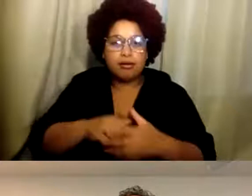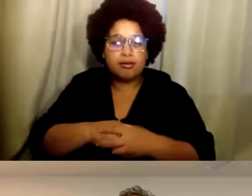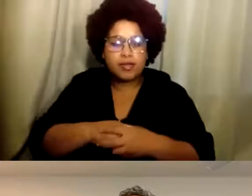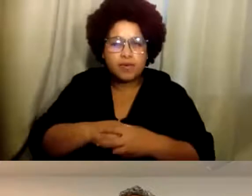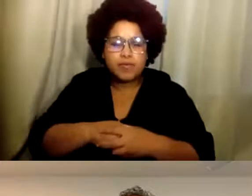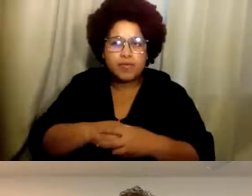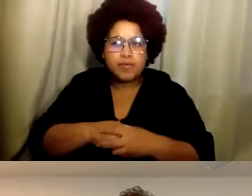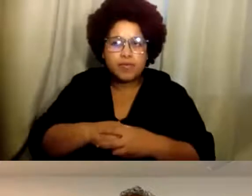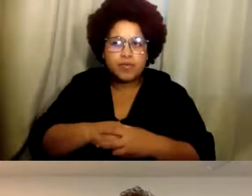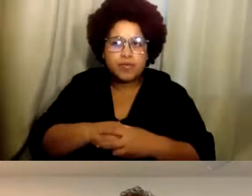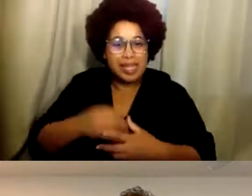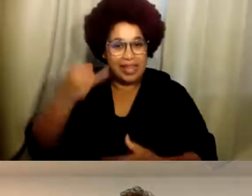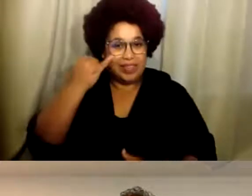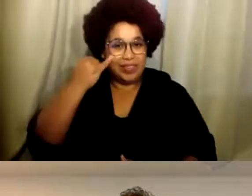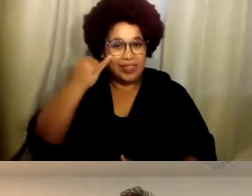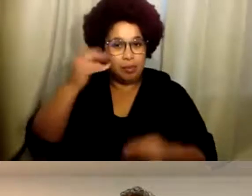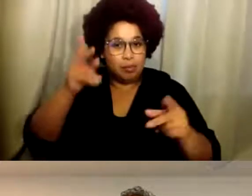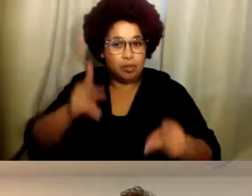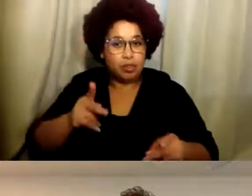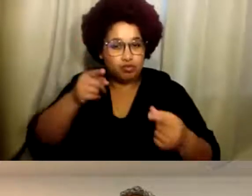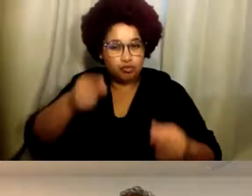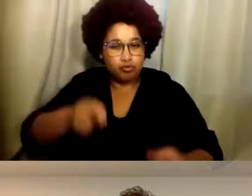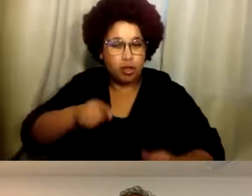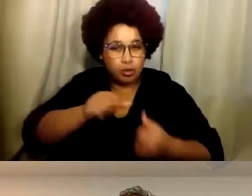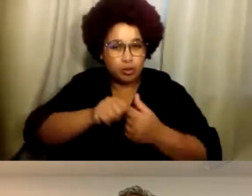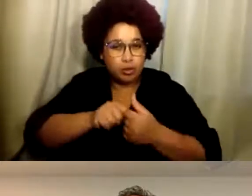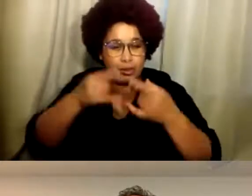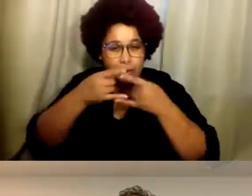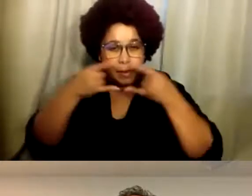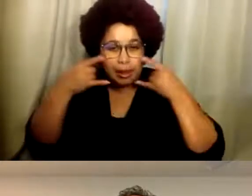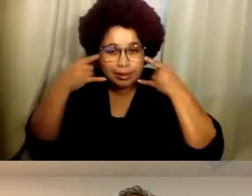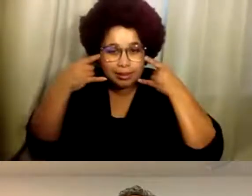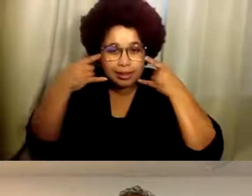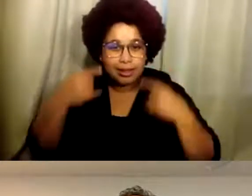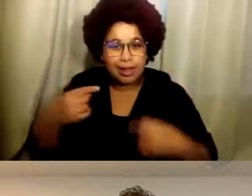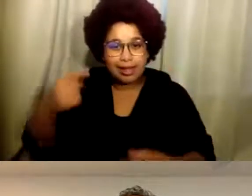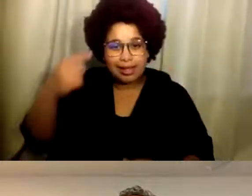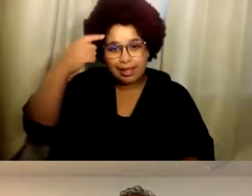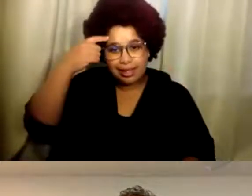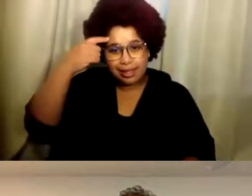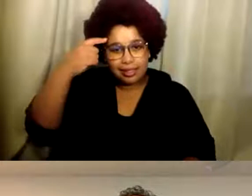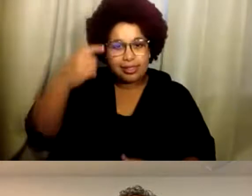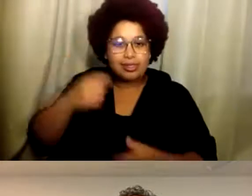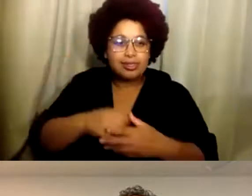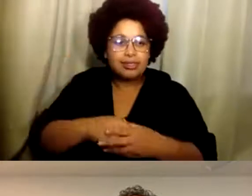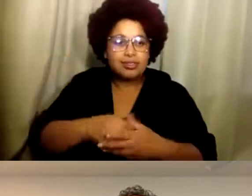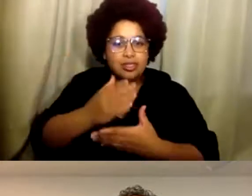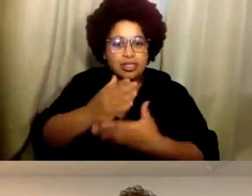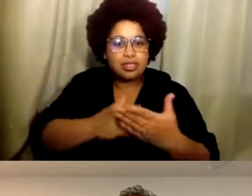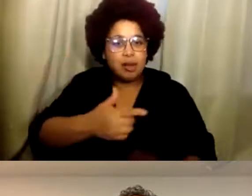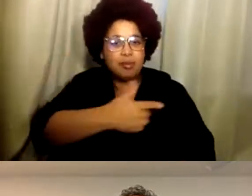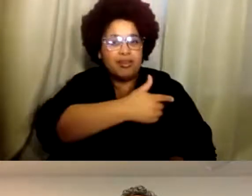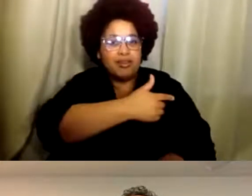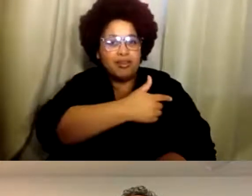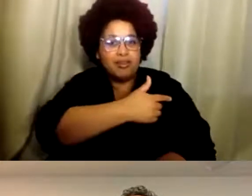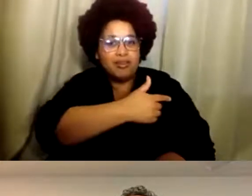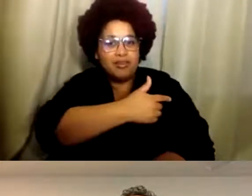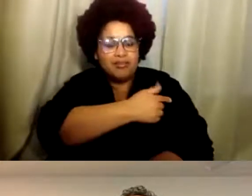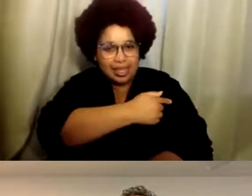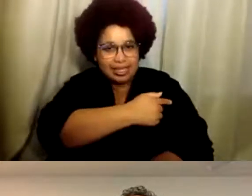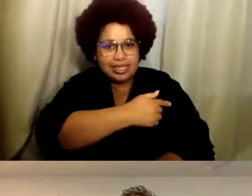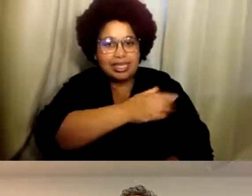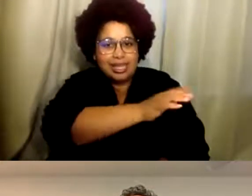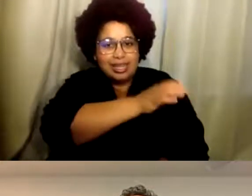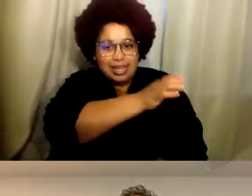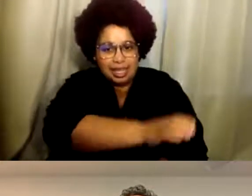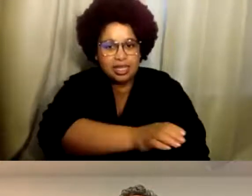think that even if somebody has difficulty wearing a mask, that I think that there are some vaccine clinics that can work with that